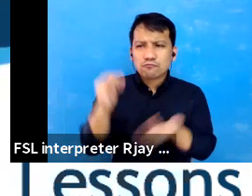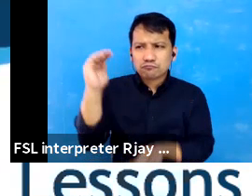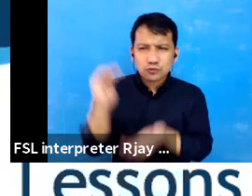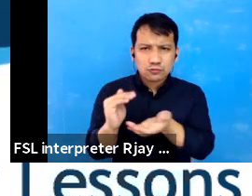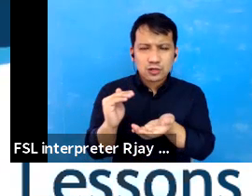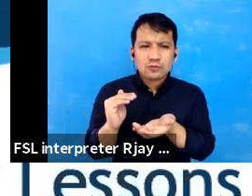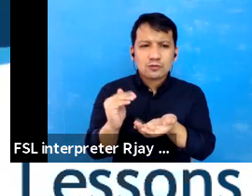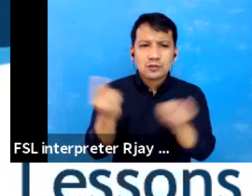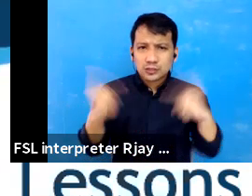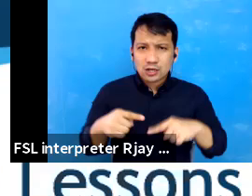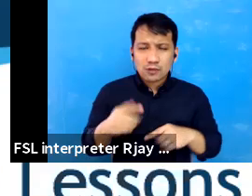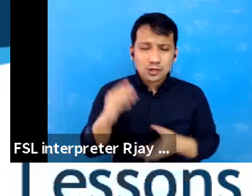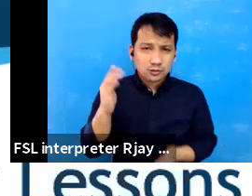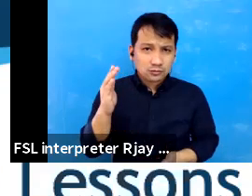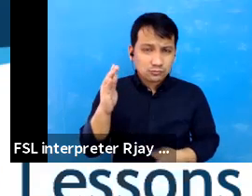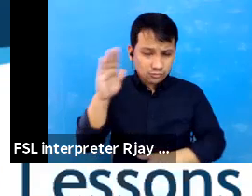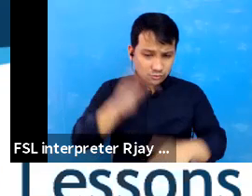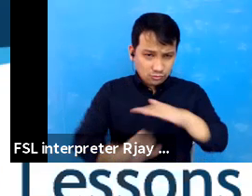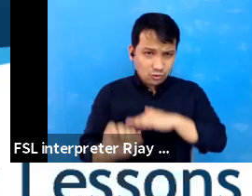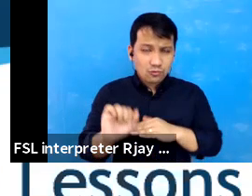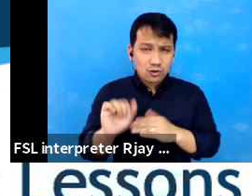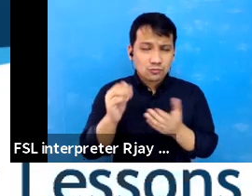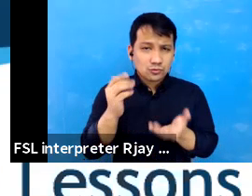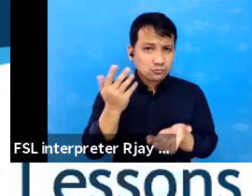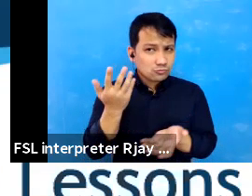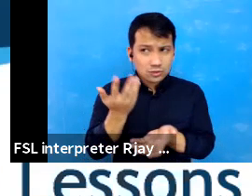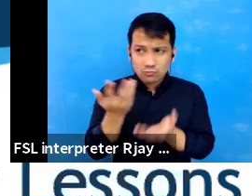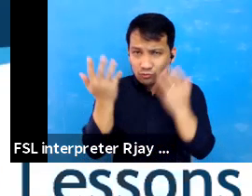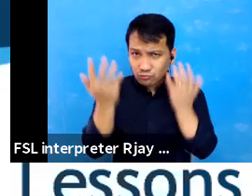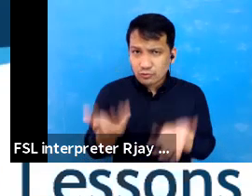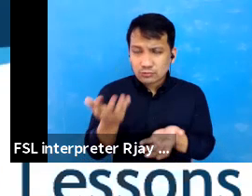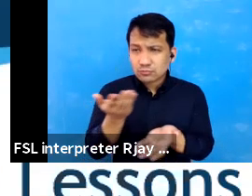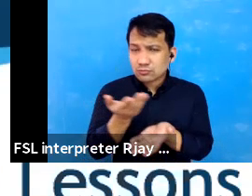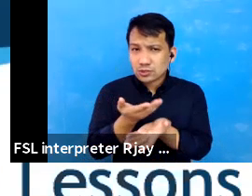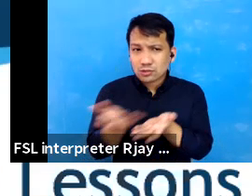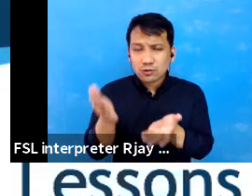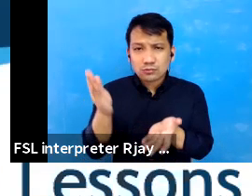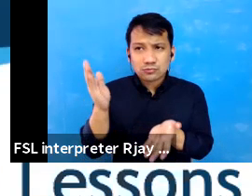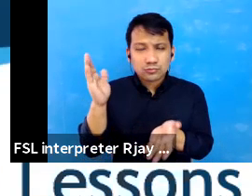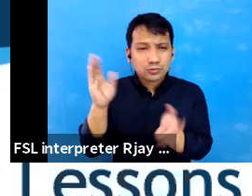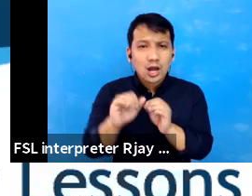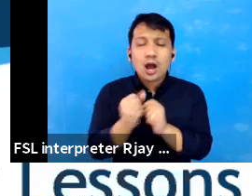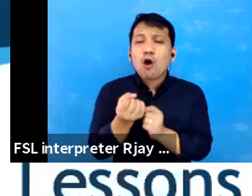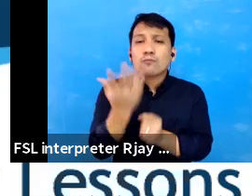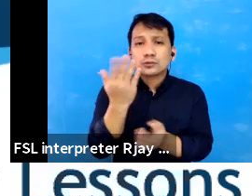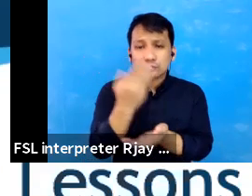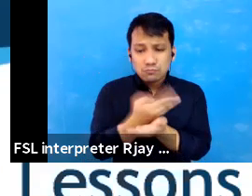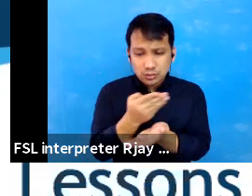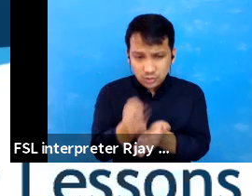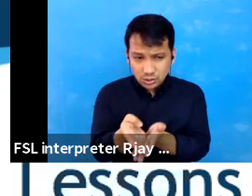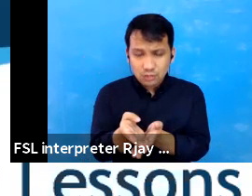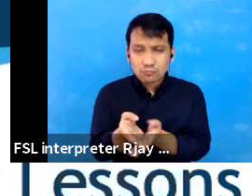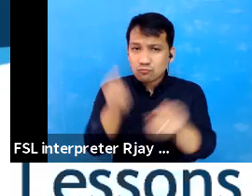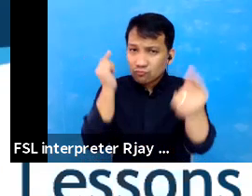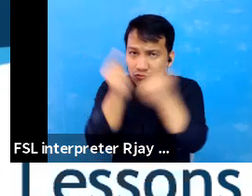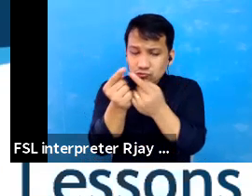ang incidence ng low birth weight, ng wasting, at magkanong halaga ang kailangan upang